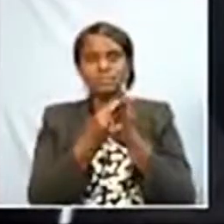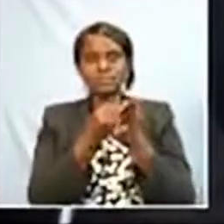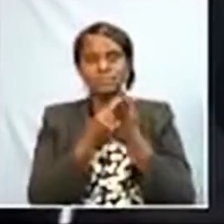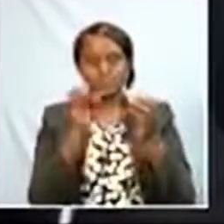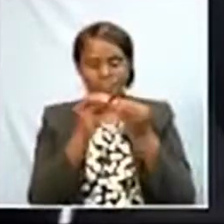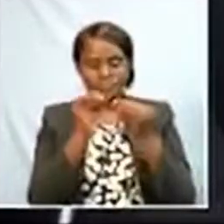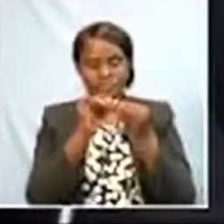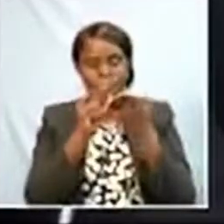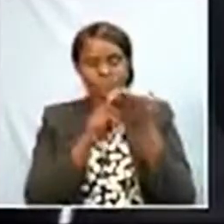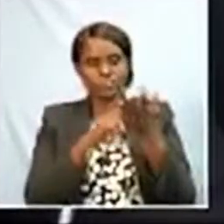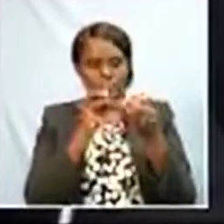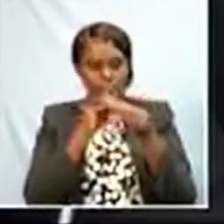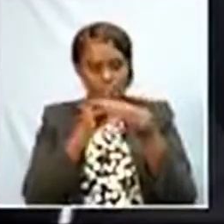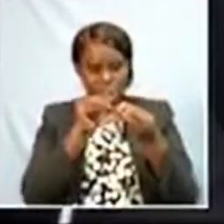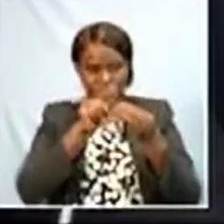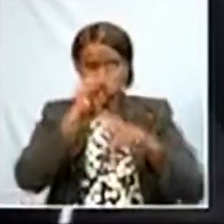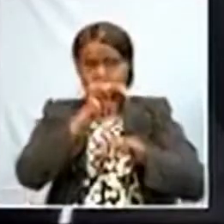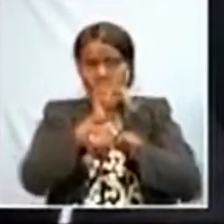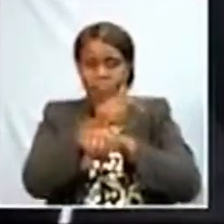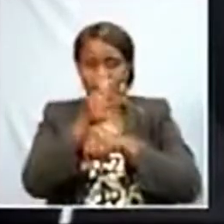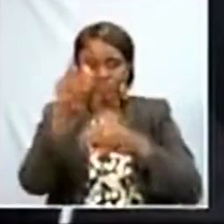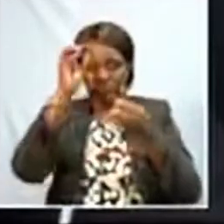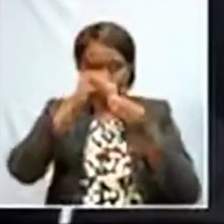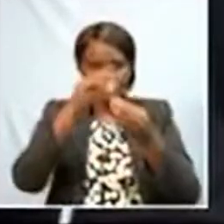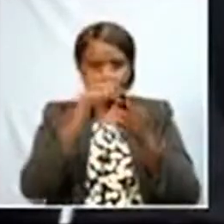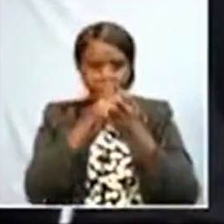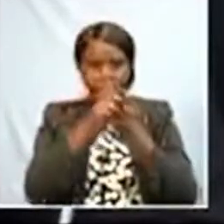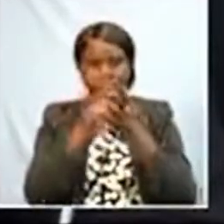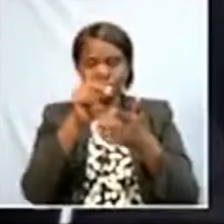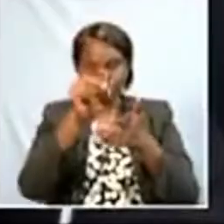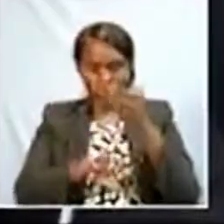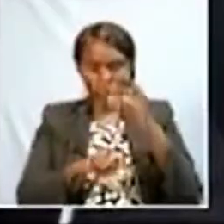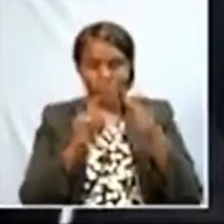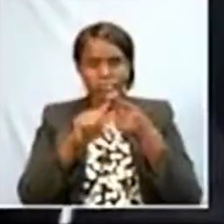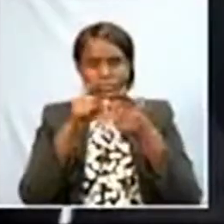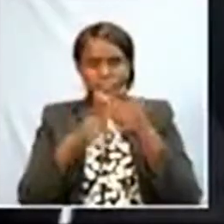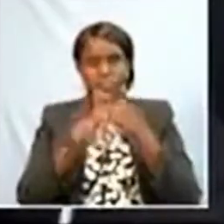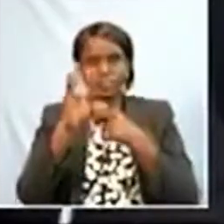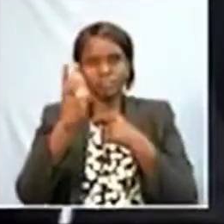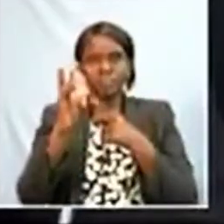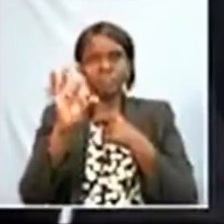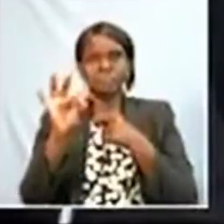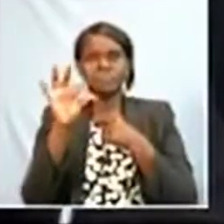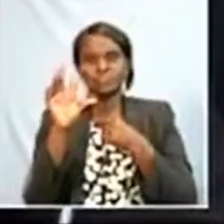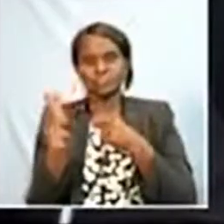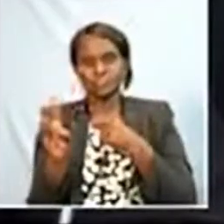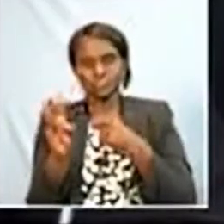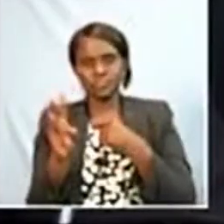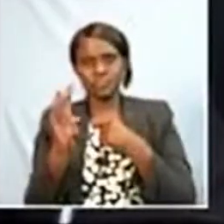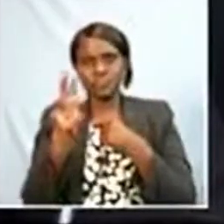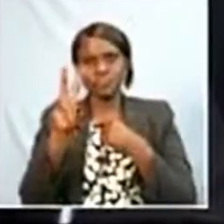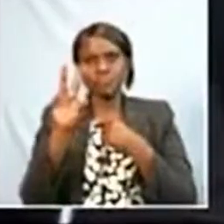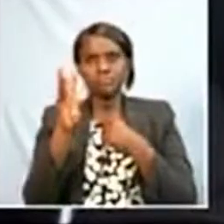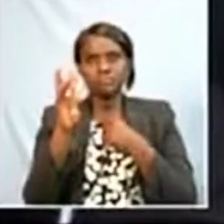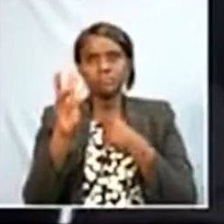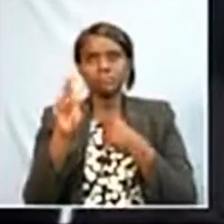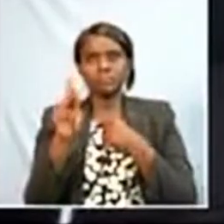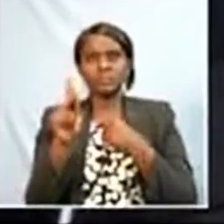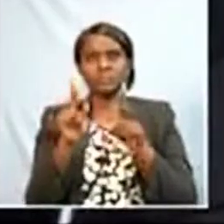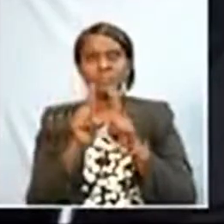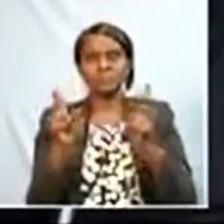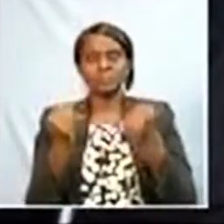further reported that the project needed additional funding amounting to 697 and 26 kwacha.